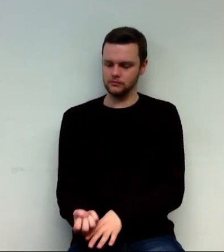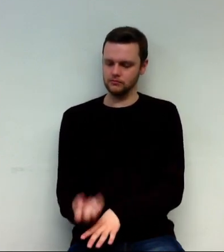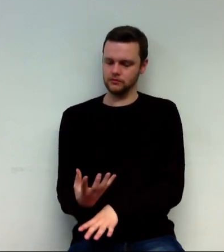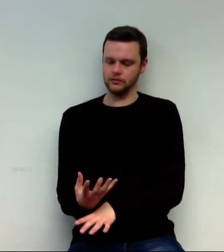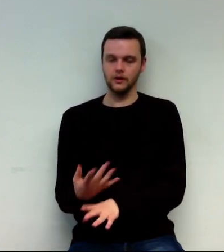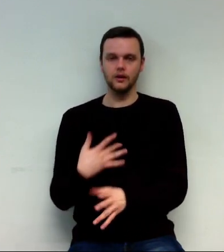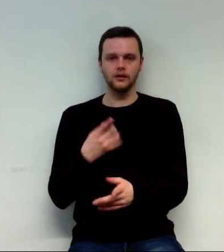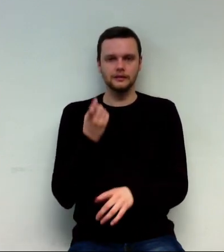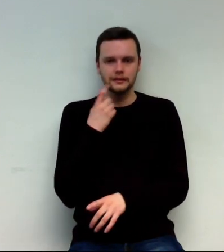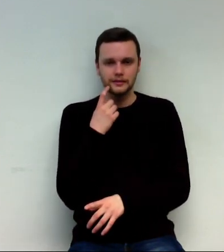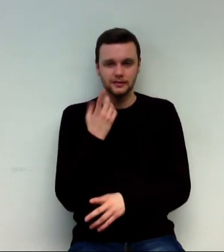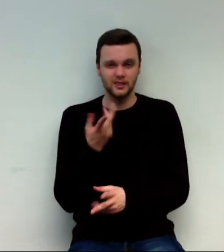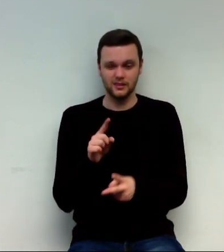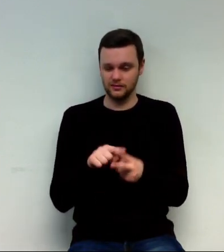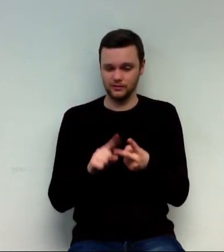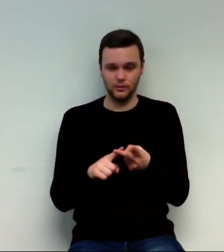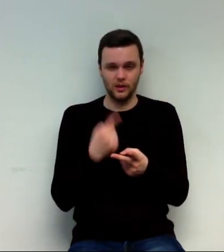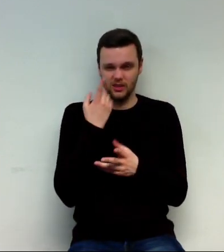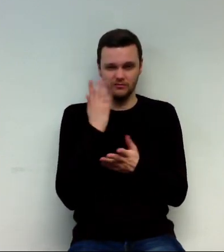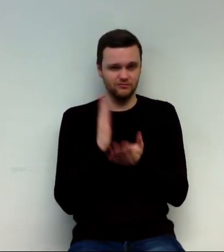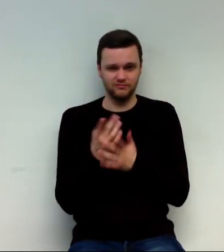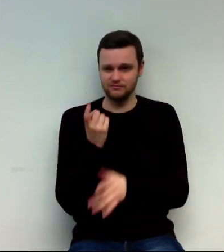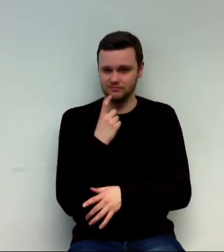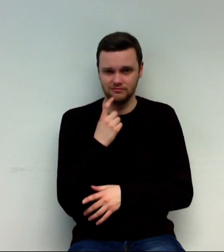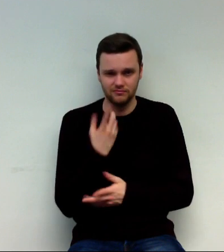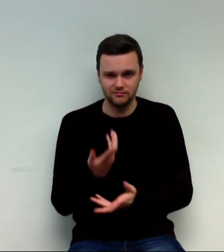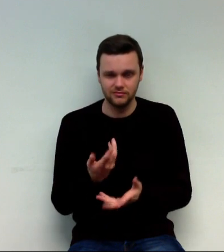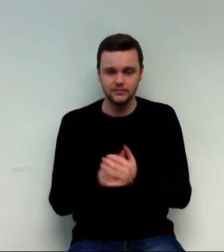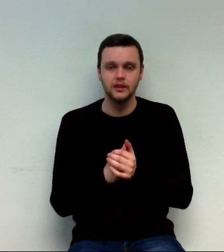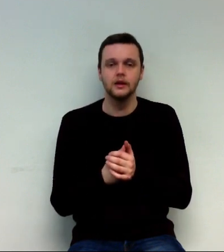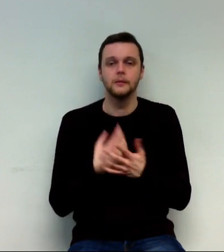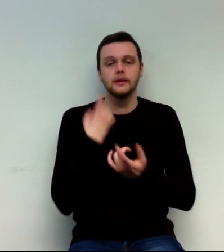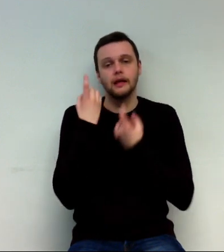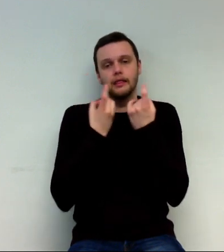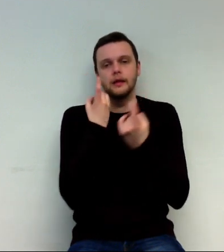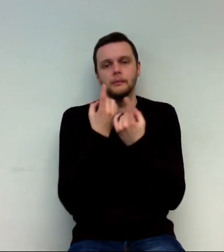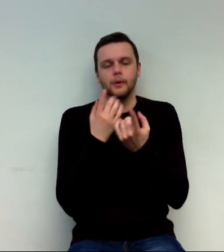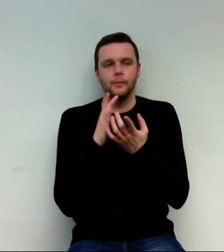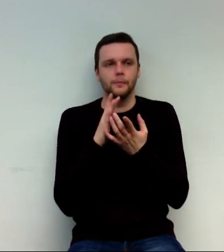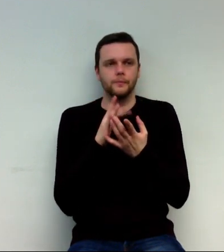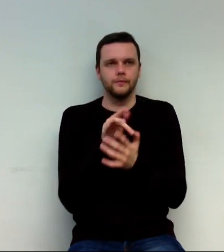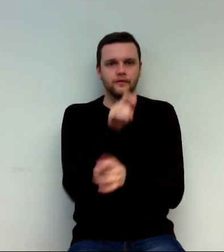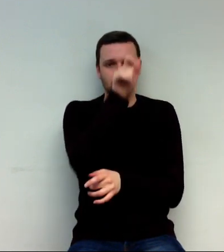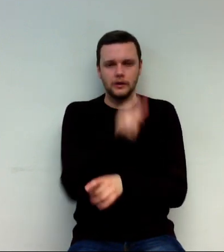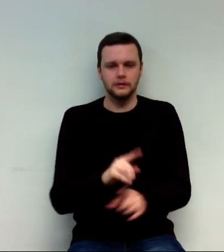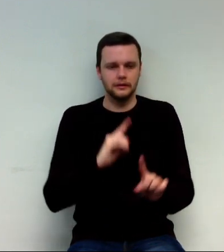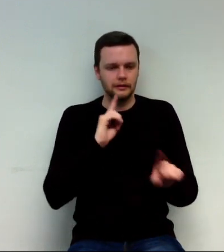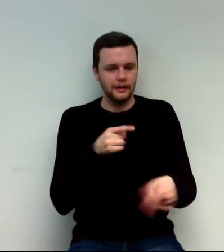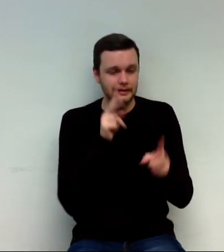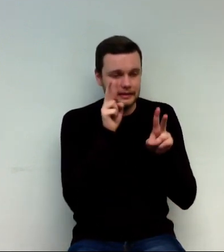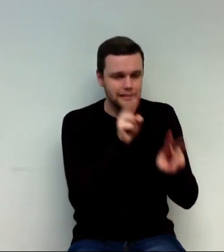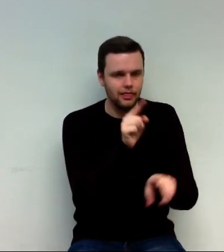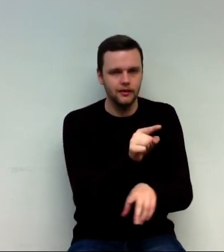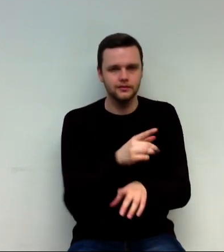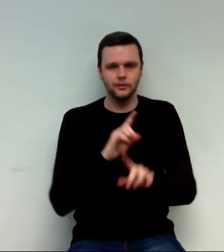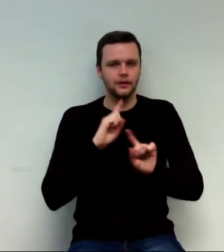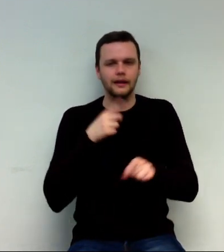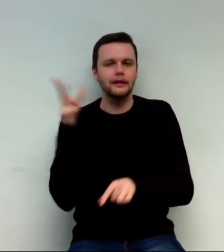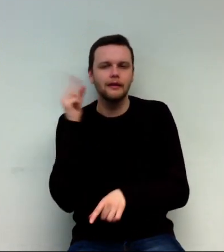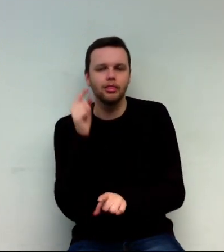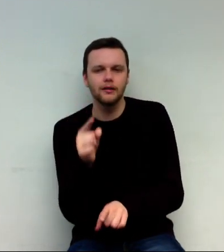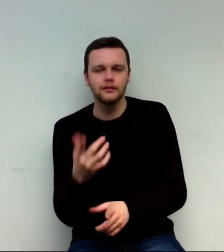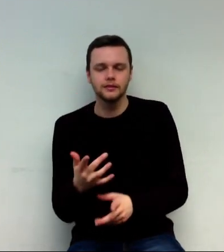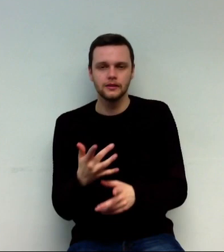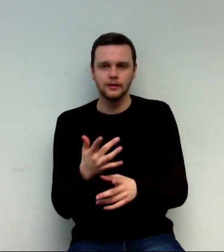what it's saying. So that's just two of the examples of things you can do. But it's just thinking about if someone can't see this or someone can't hear what we're saying, is there